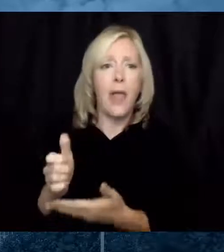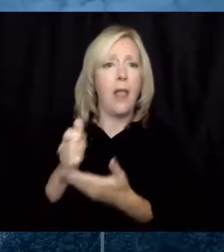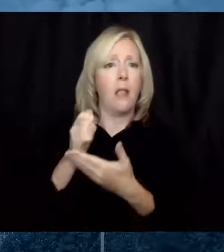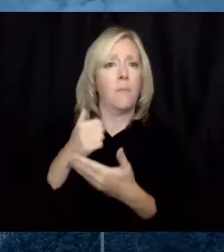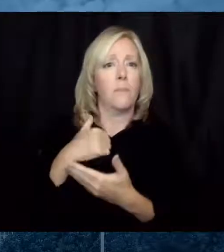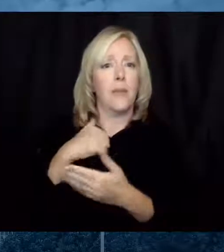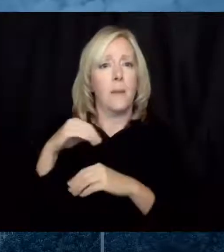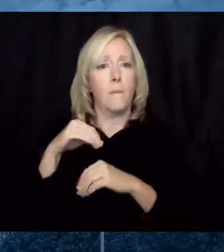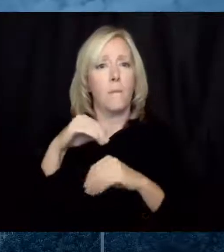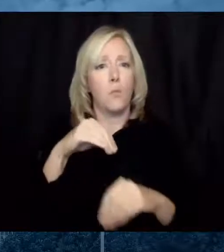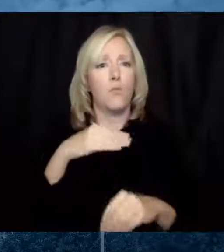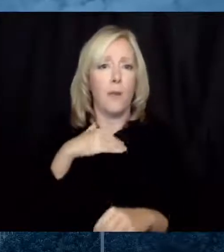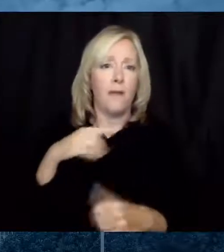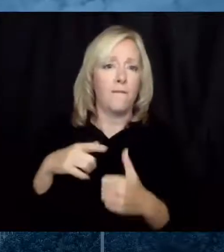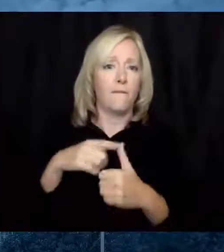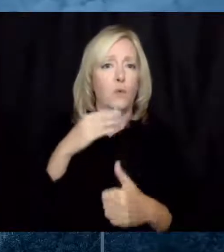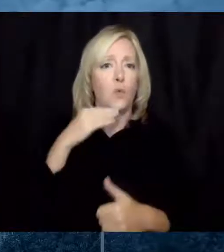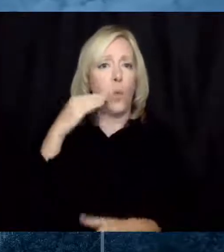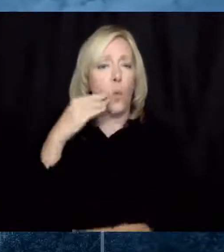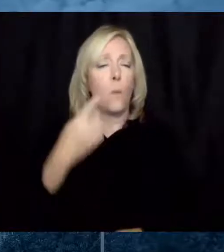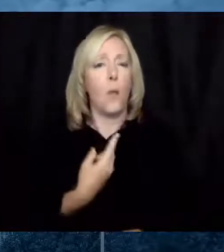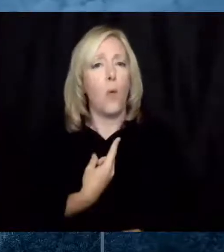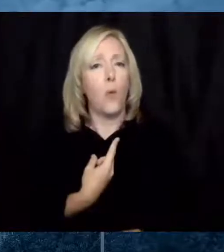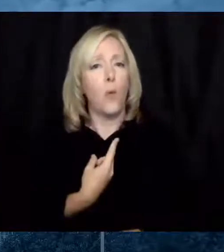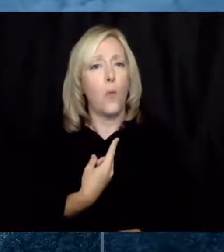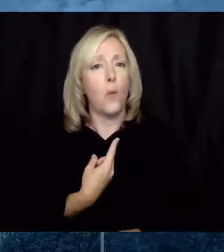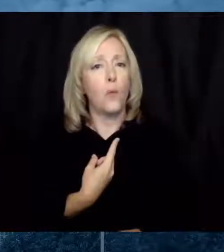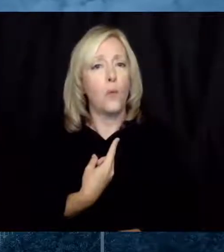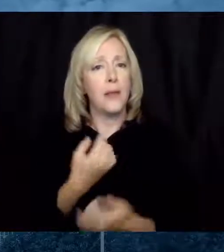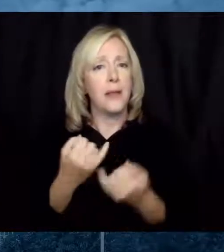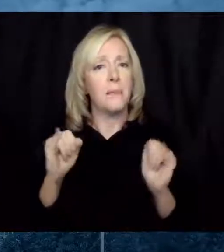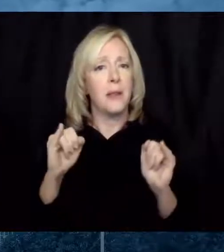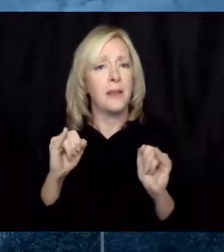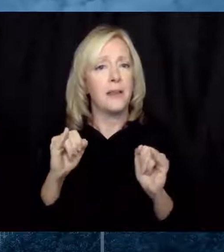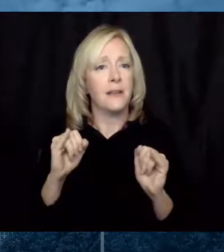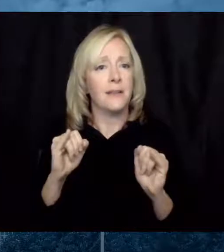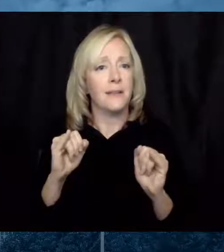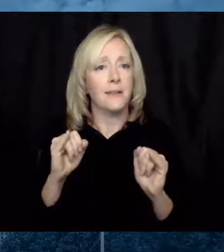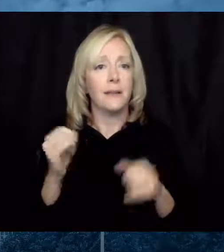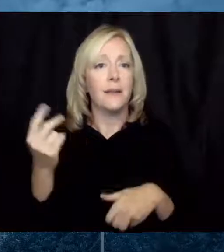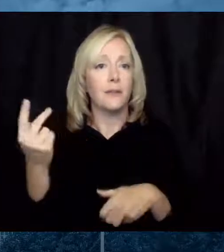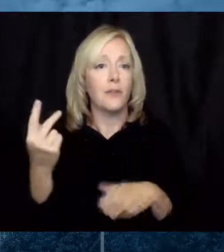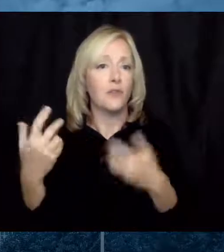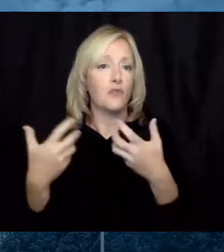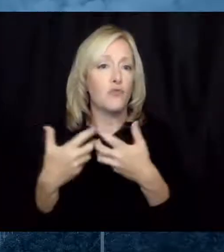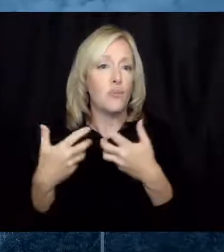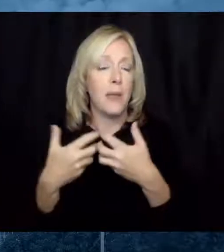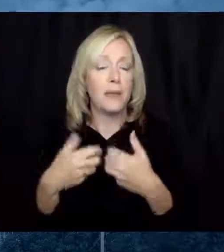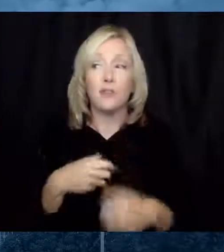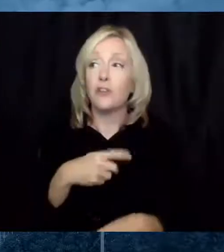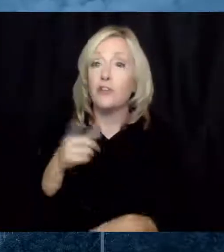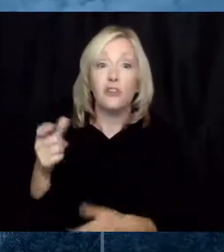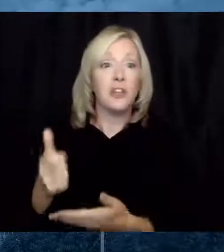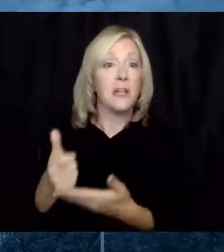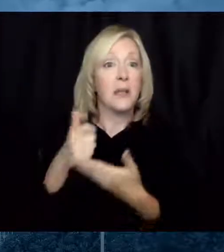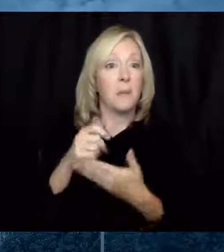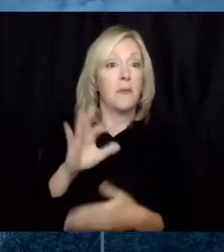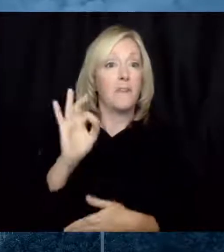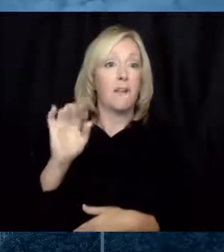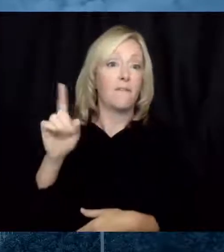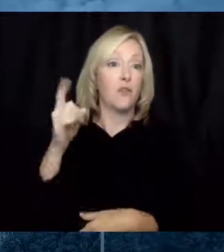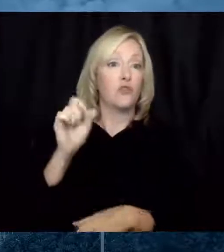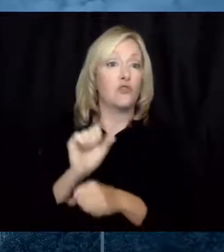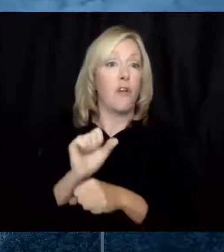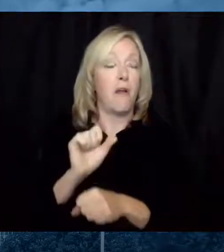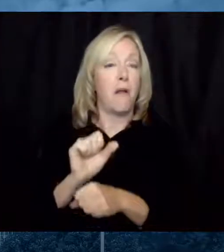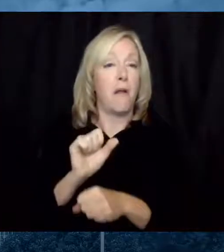first home by myself, or on my own, as her roommate. Jamie helped me get my first job. And today I'm